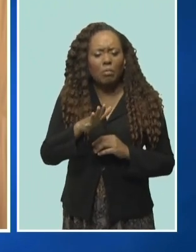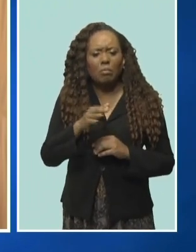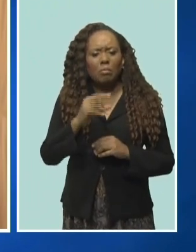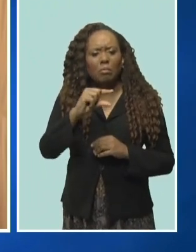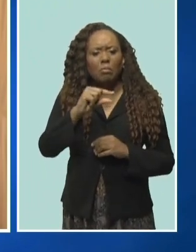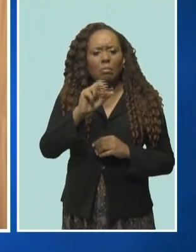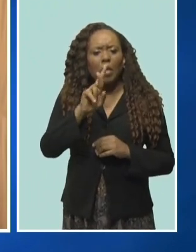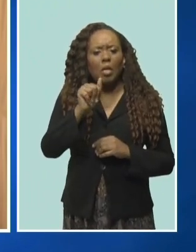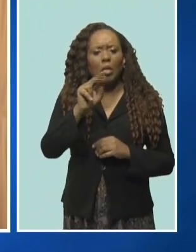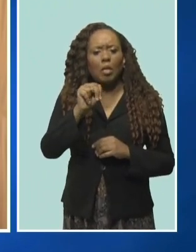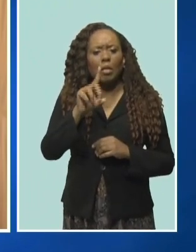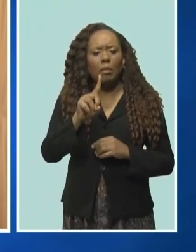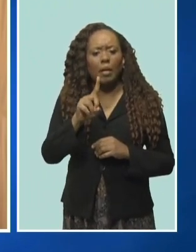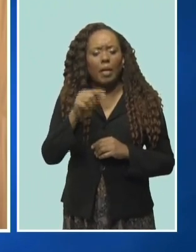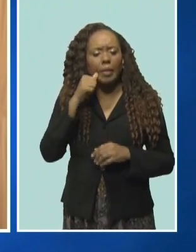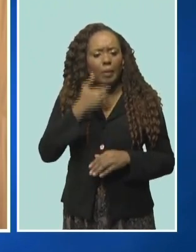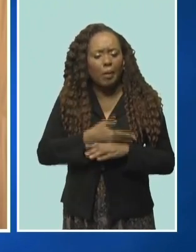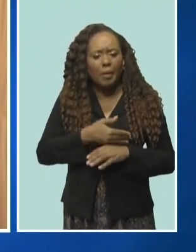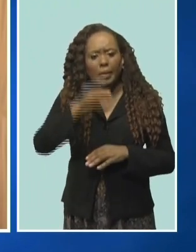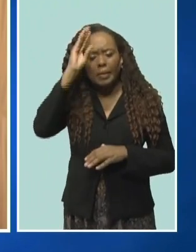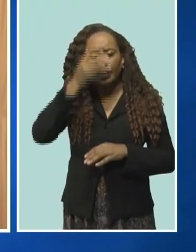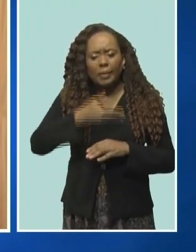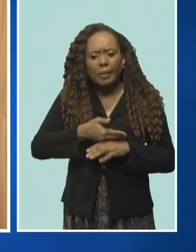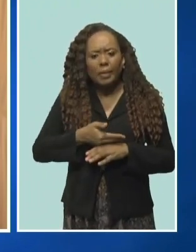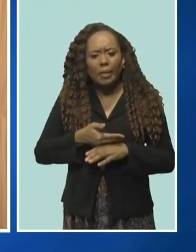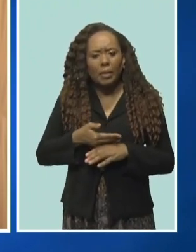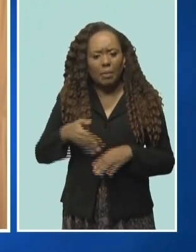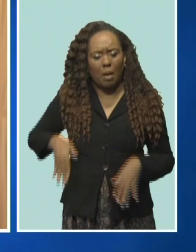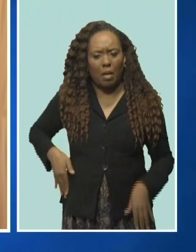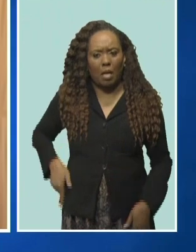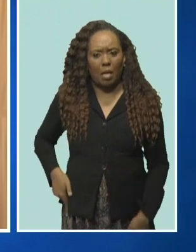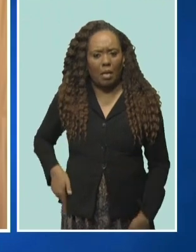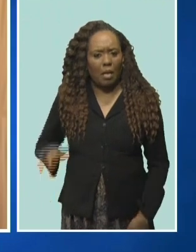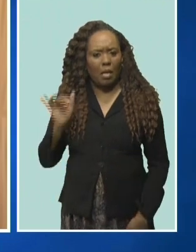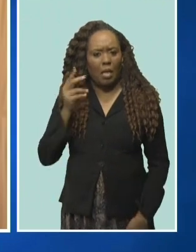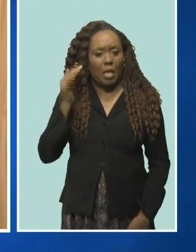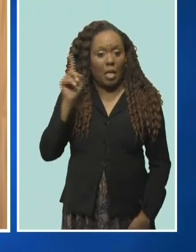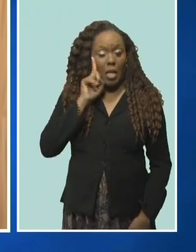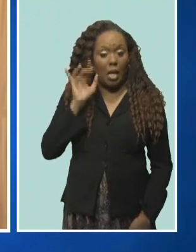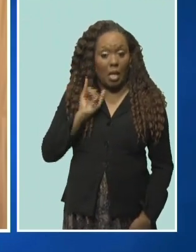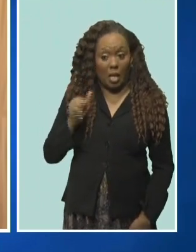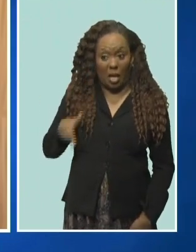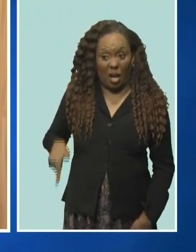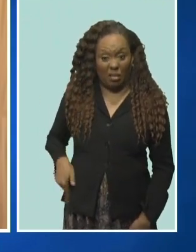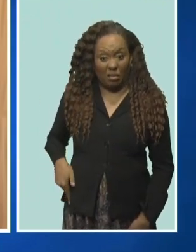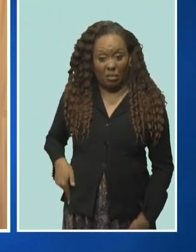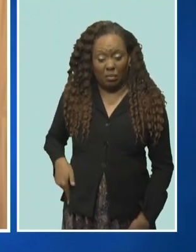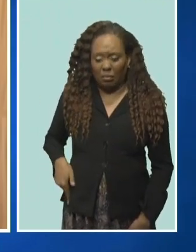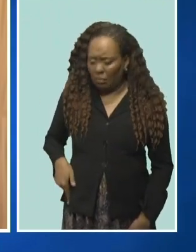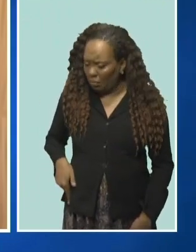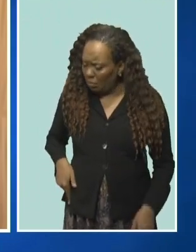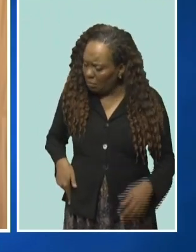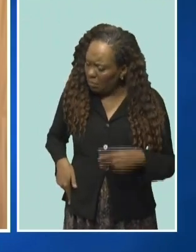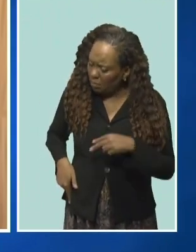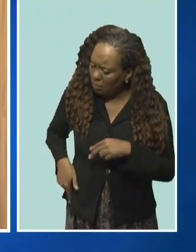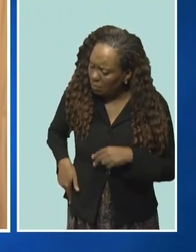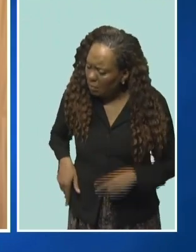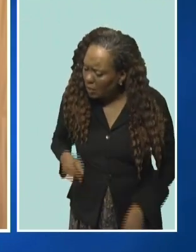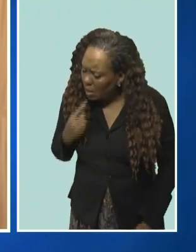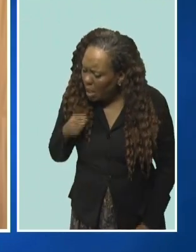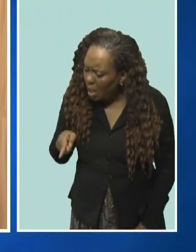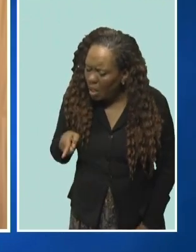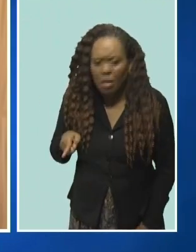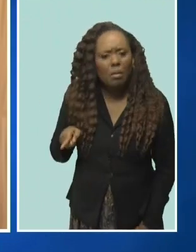gun, it bulges like a gun, my friends, it is most likely a gun. By closing our eyes and remaining